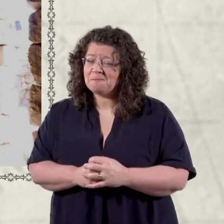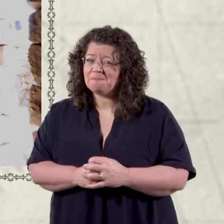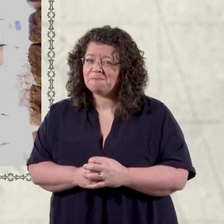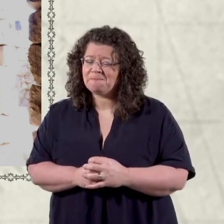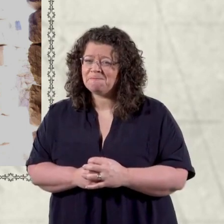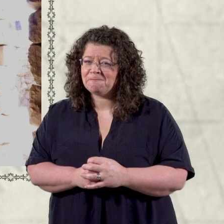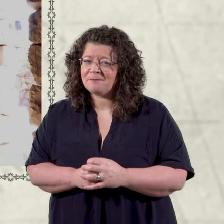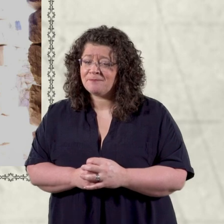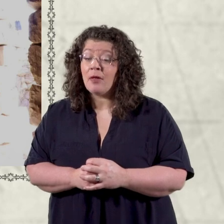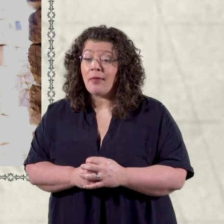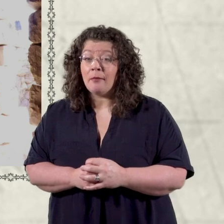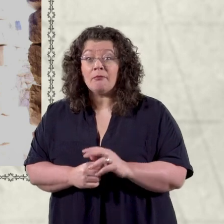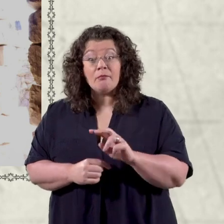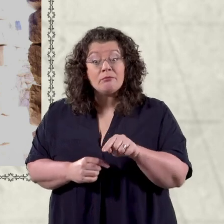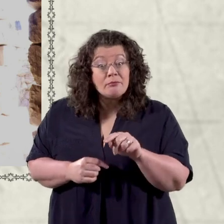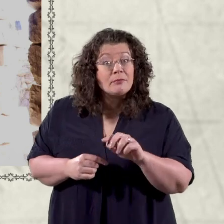Oh. Now then,